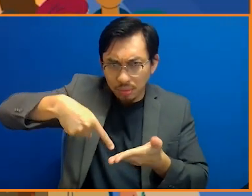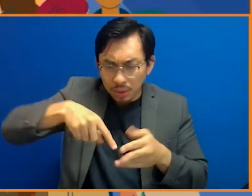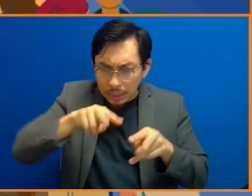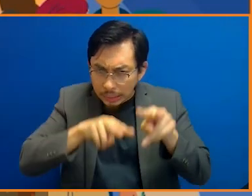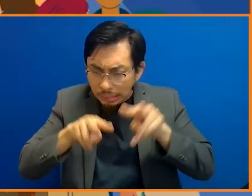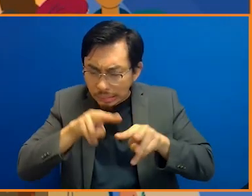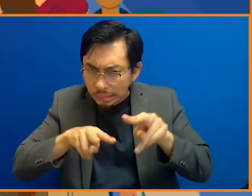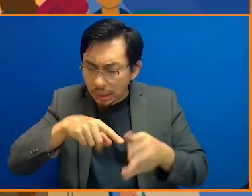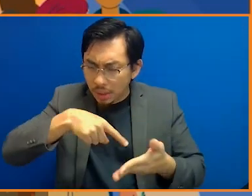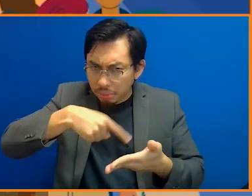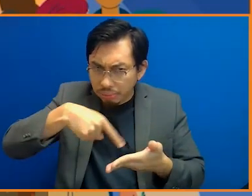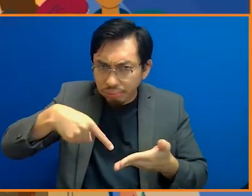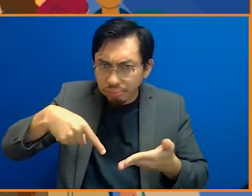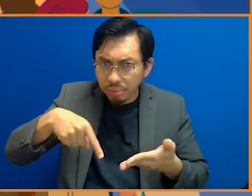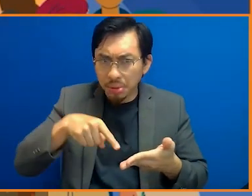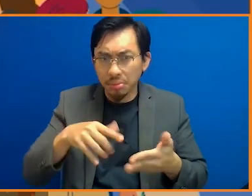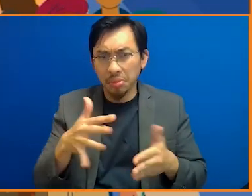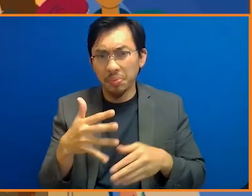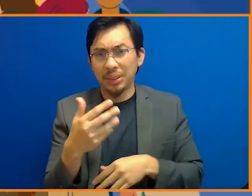wave observation,